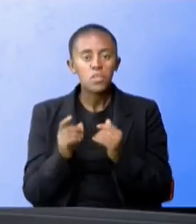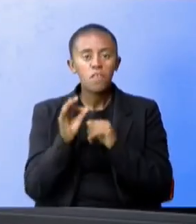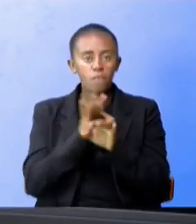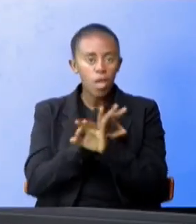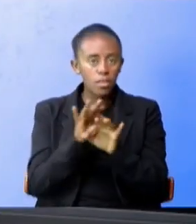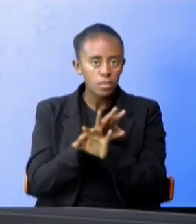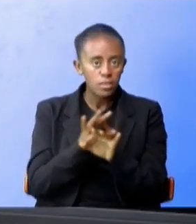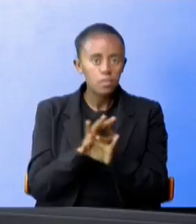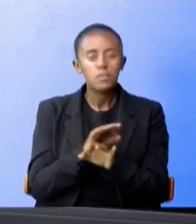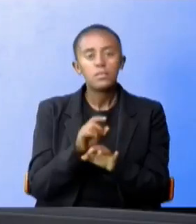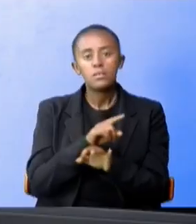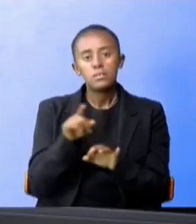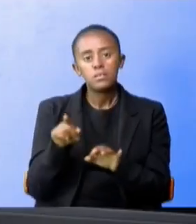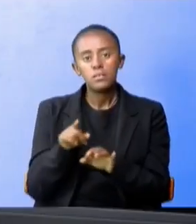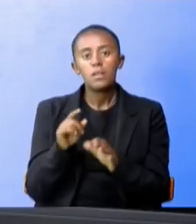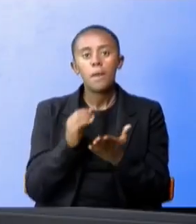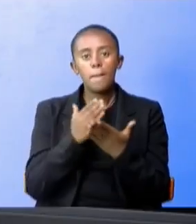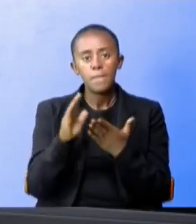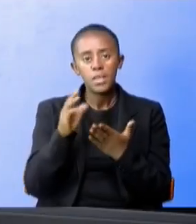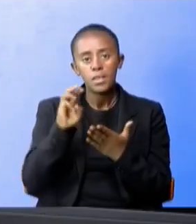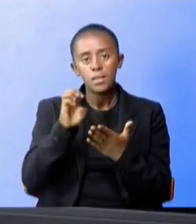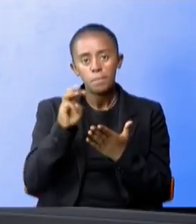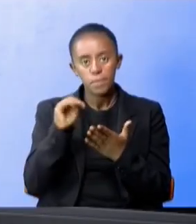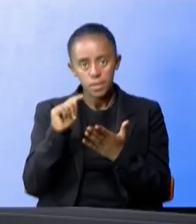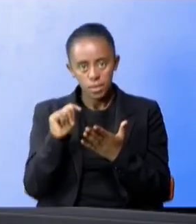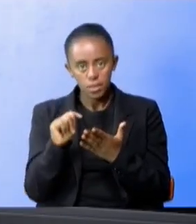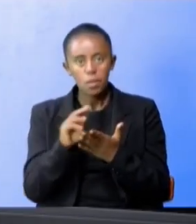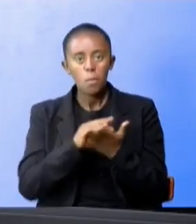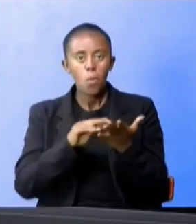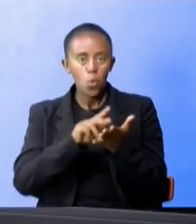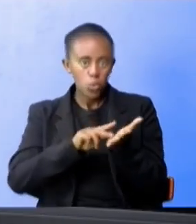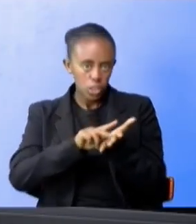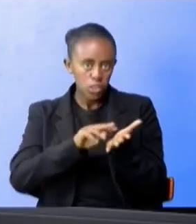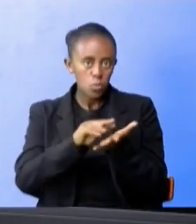factories, they tend to emit poisonous